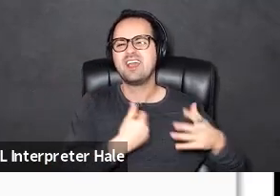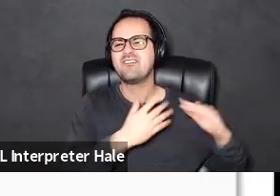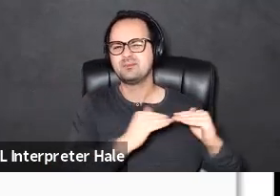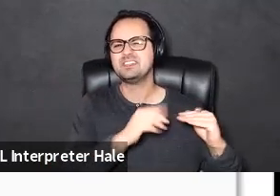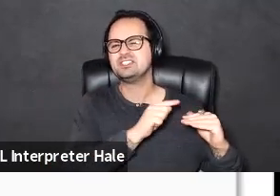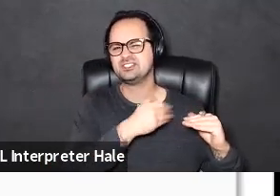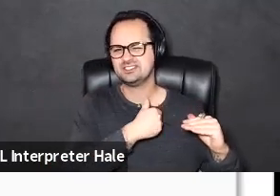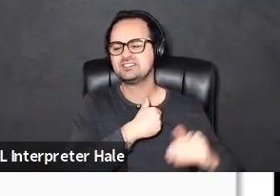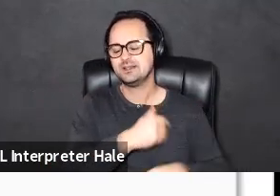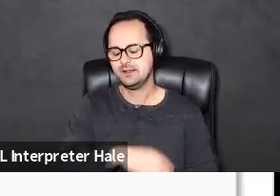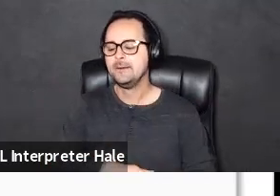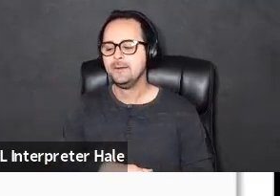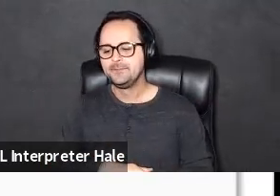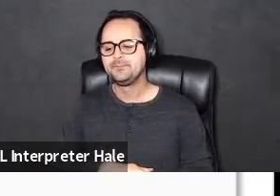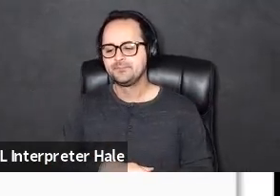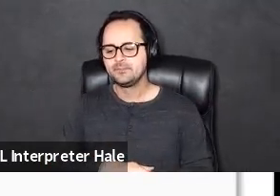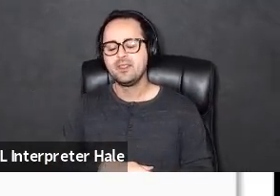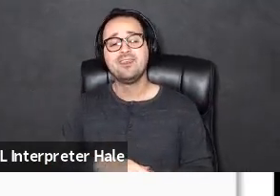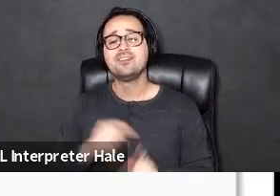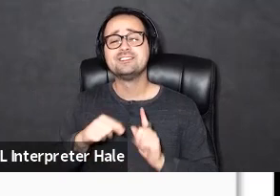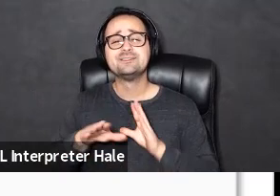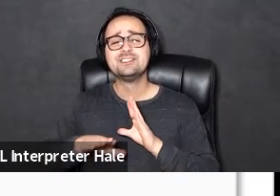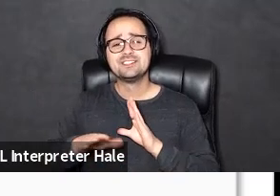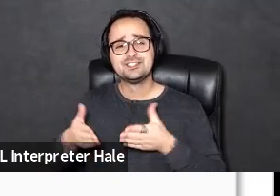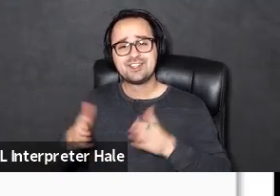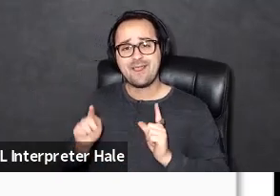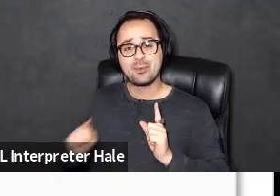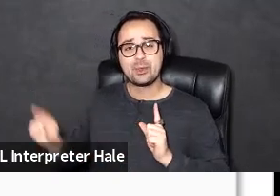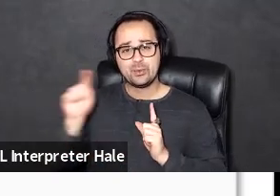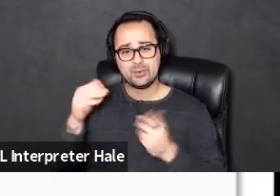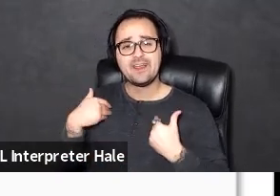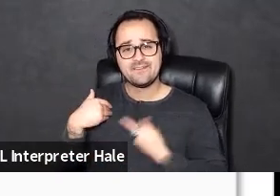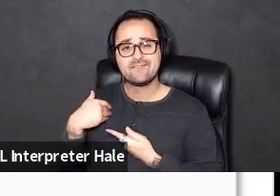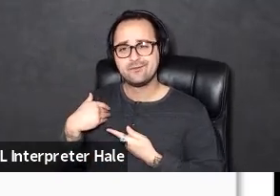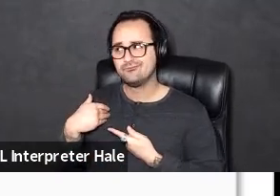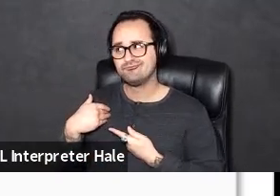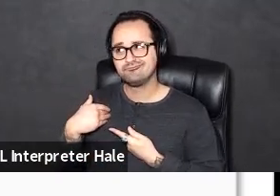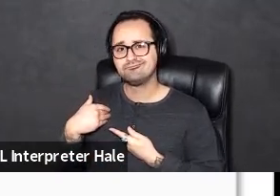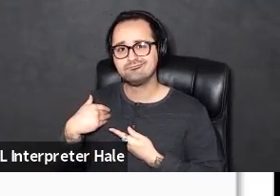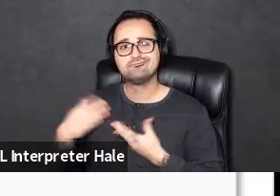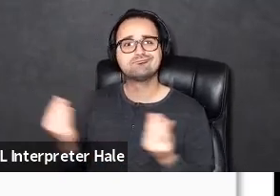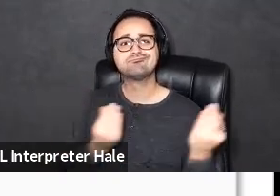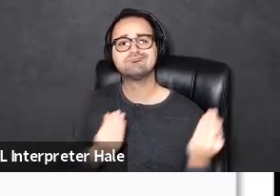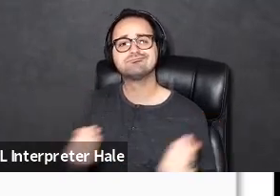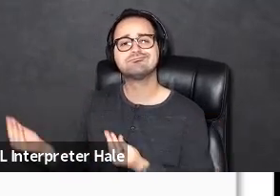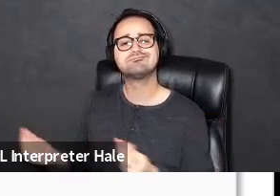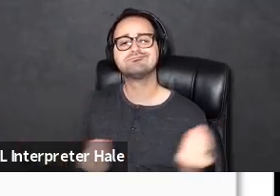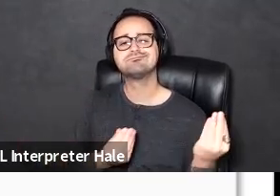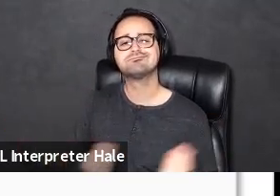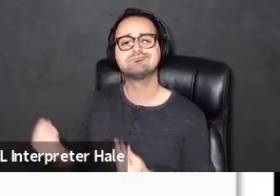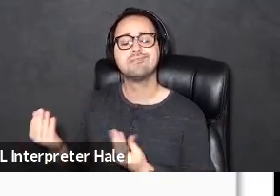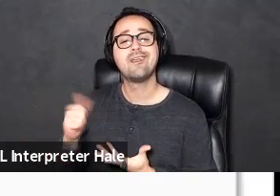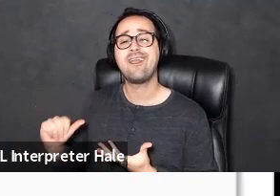there. So, you know, it's basically just allowing you to have to facilitate anything that